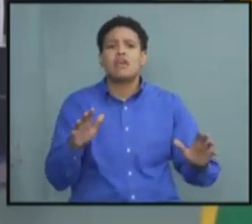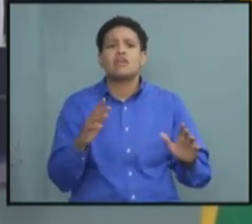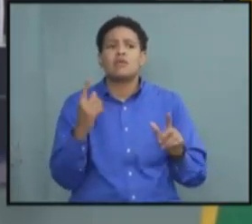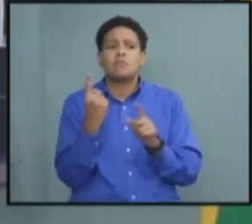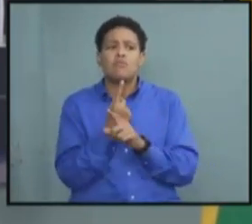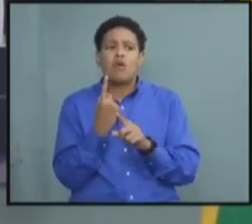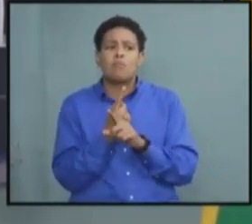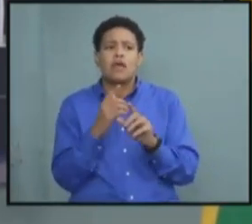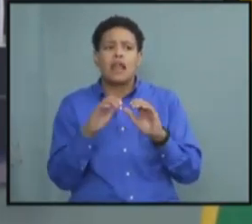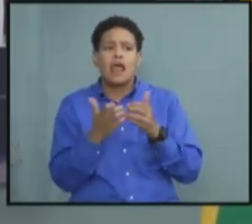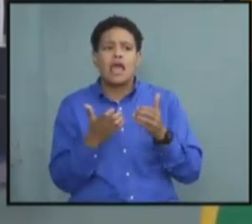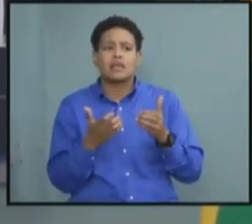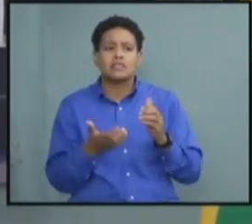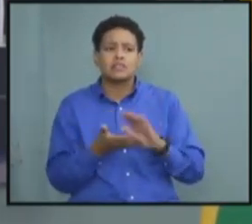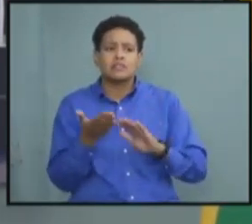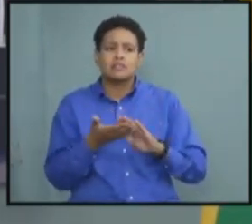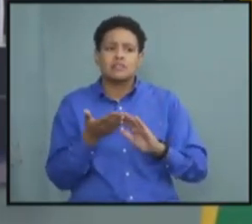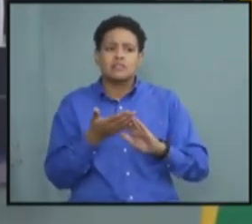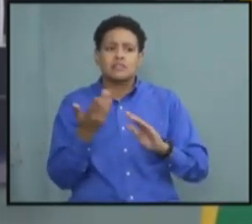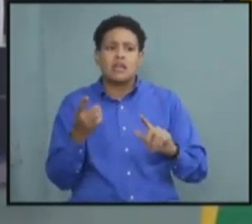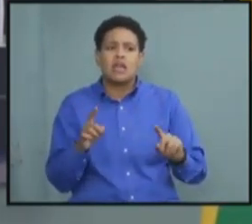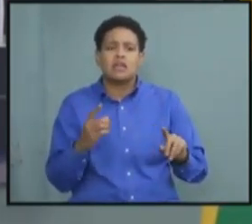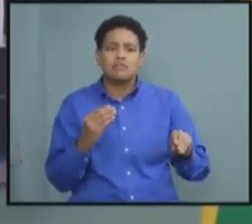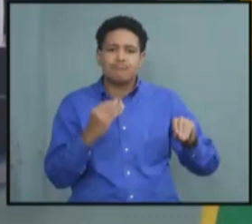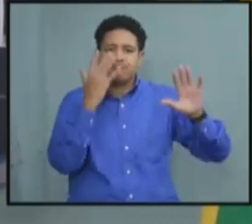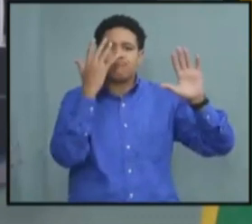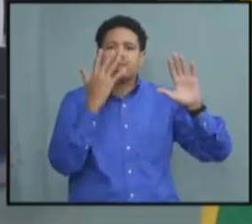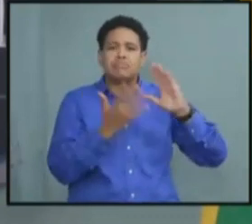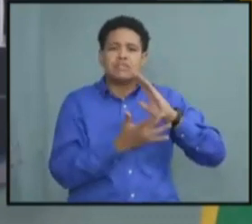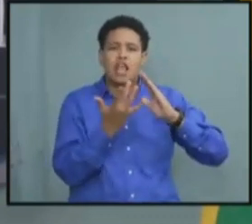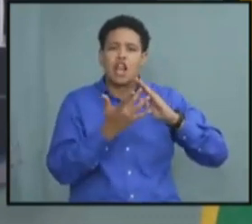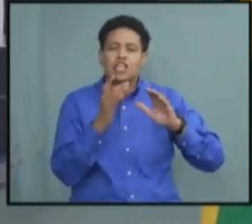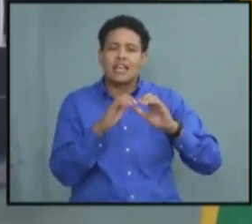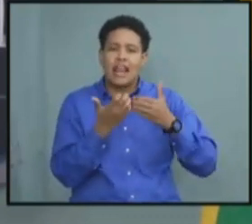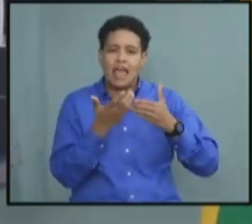proper classes, virtual classes.